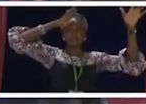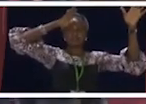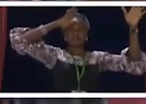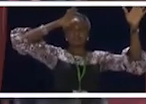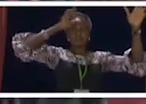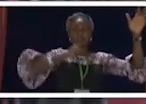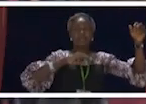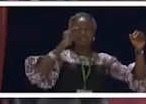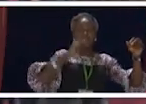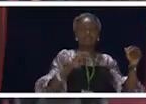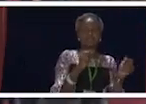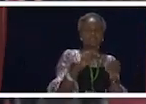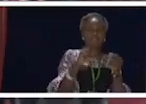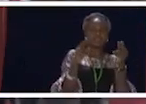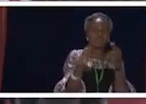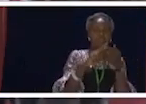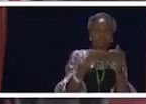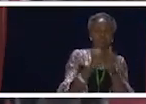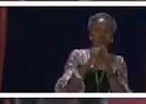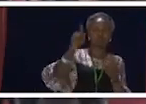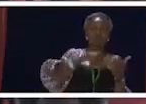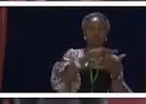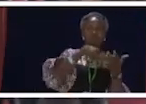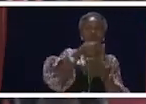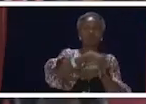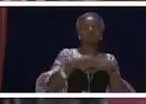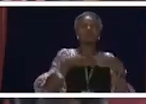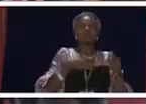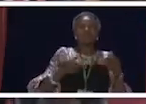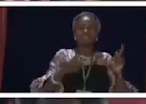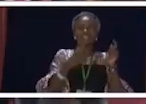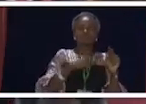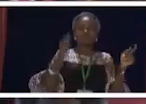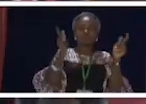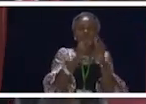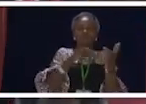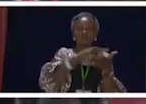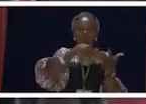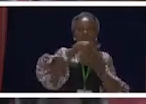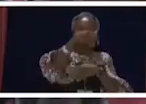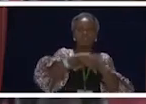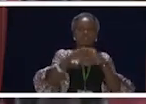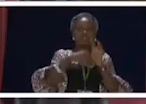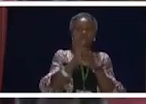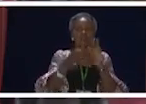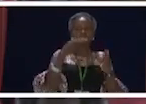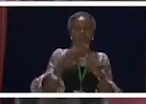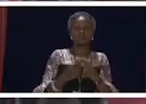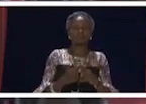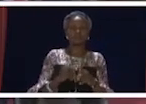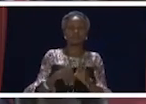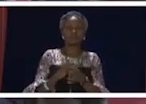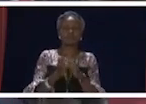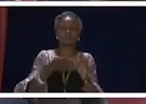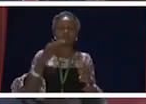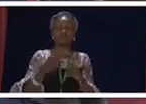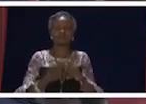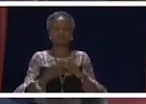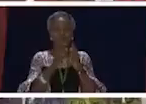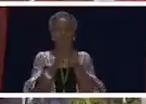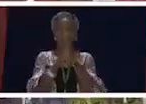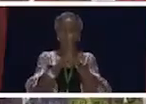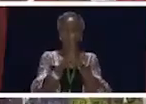I need an encounter tonight. Please let me encounter you tonight in the name of the Lord Jesus